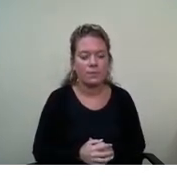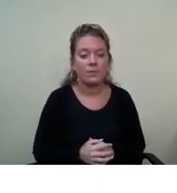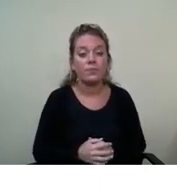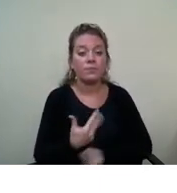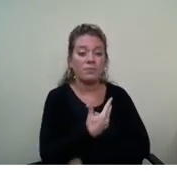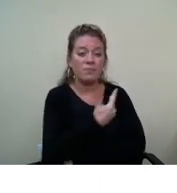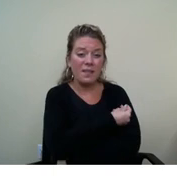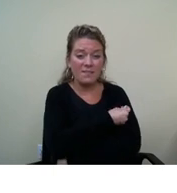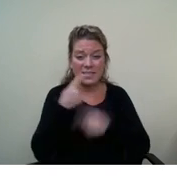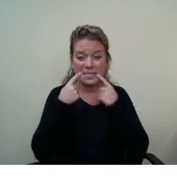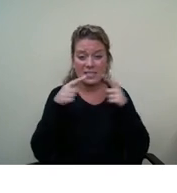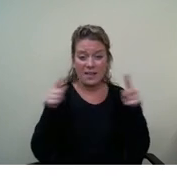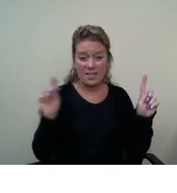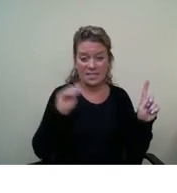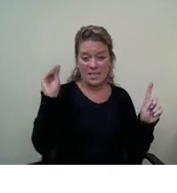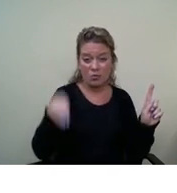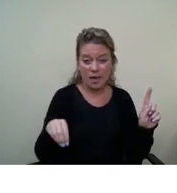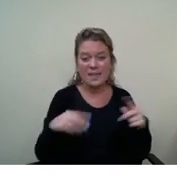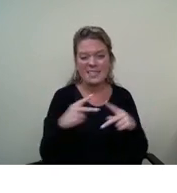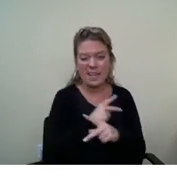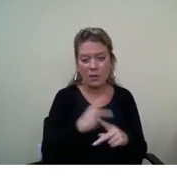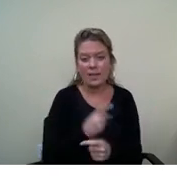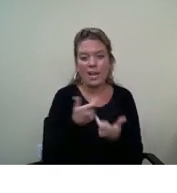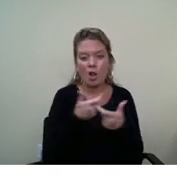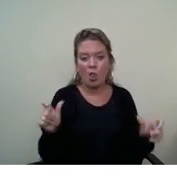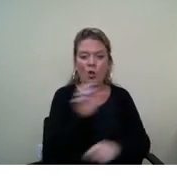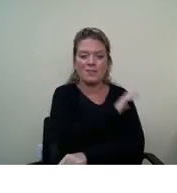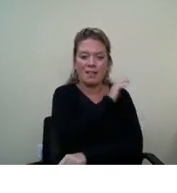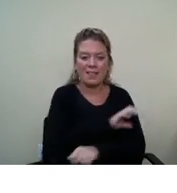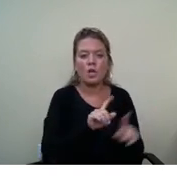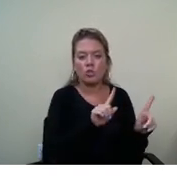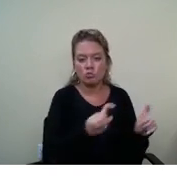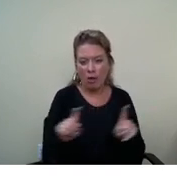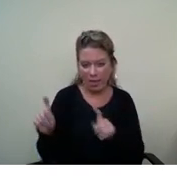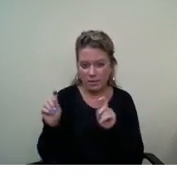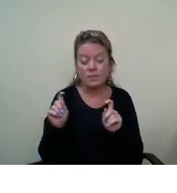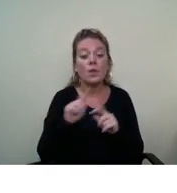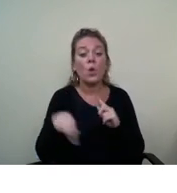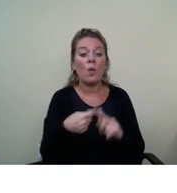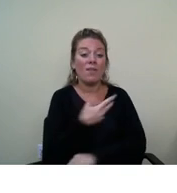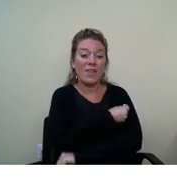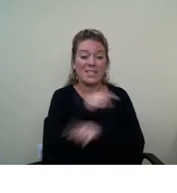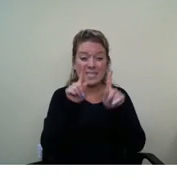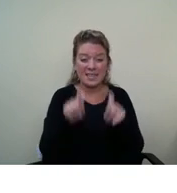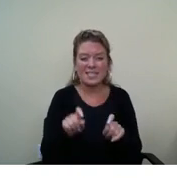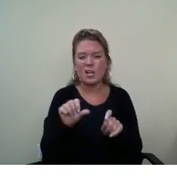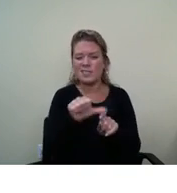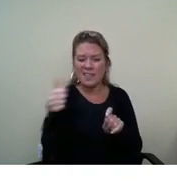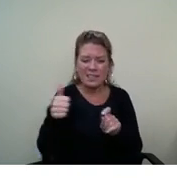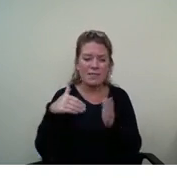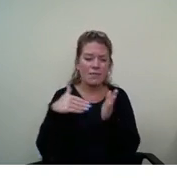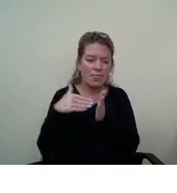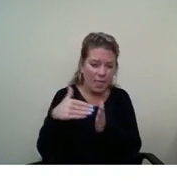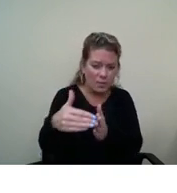A vaccine's efficacy rate is calculated in large clinical trials, when the vaccine is tested on tens of thousands of